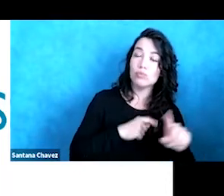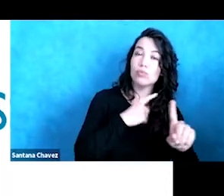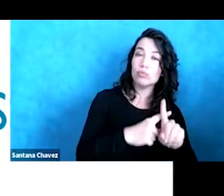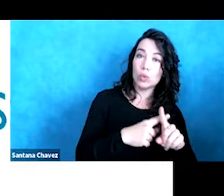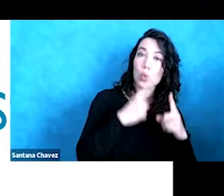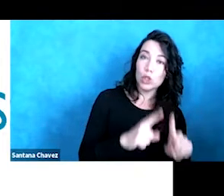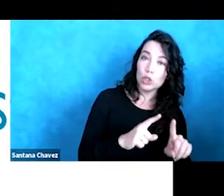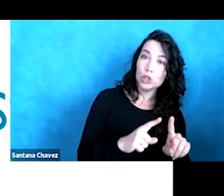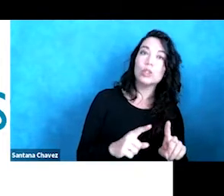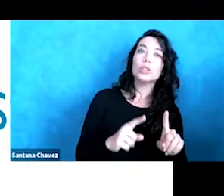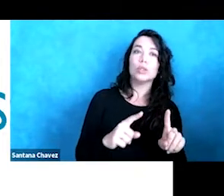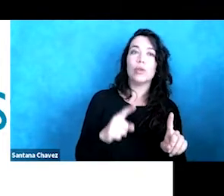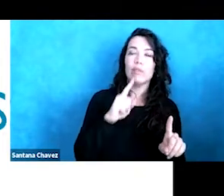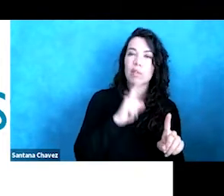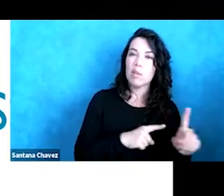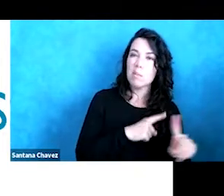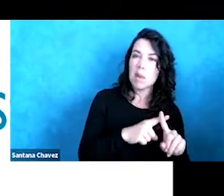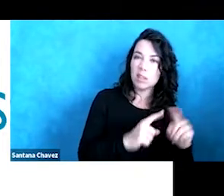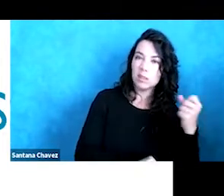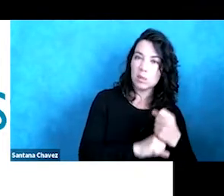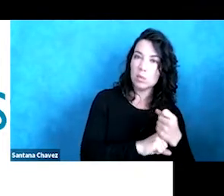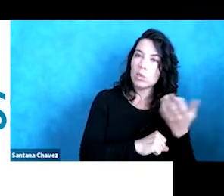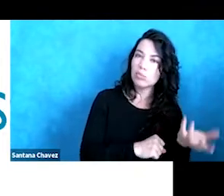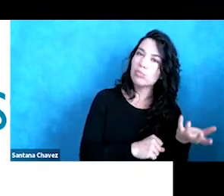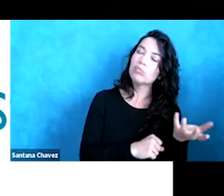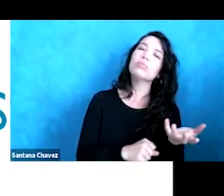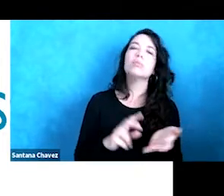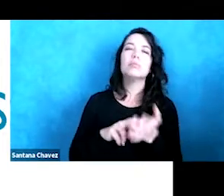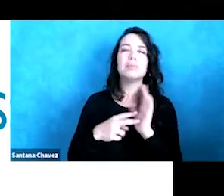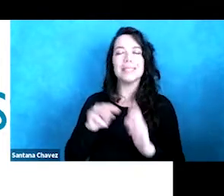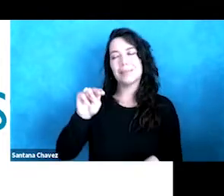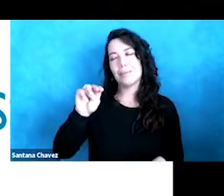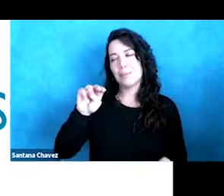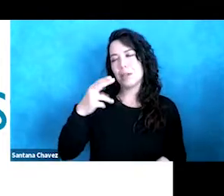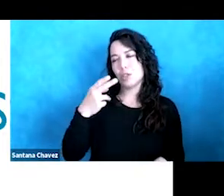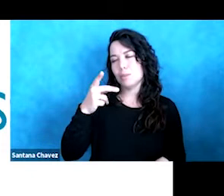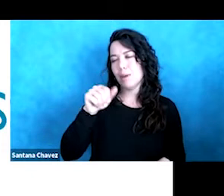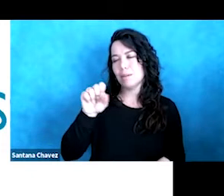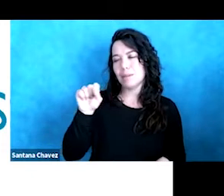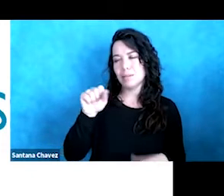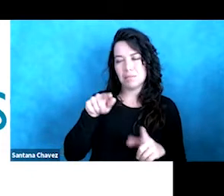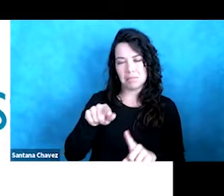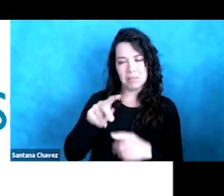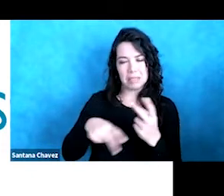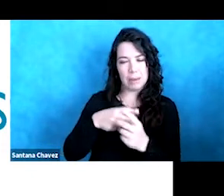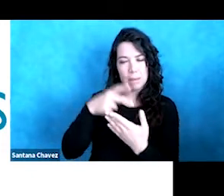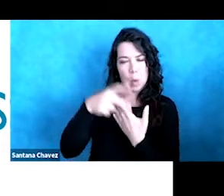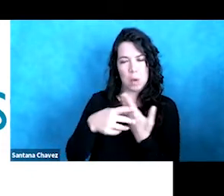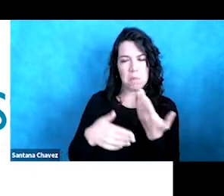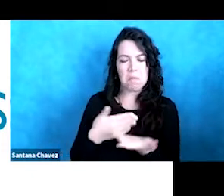How does MHPSS programming result in positive